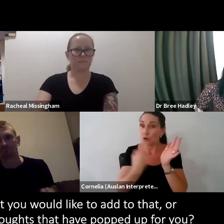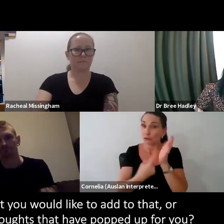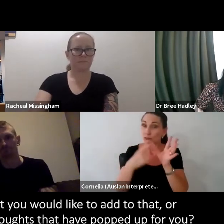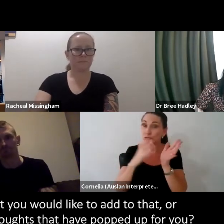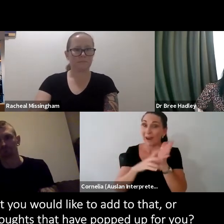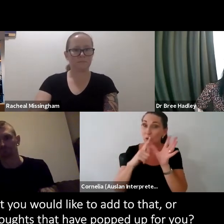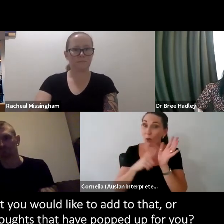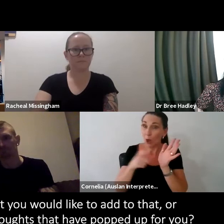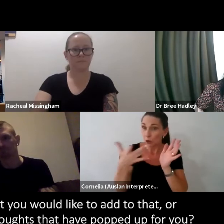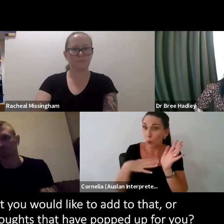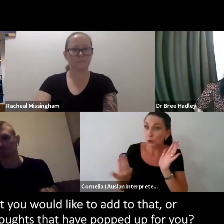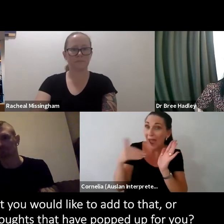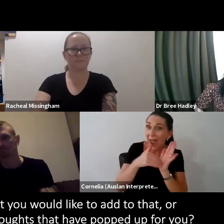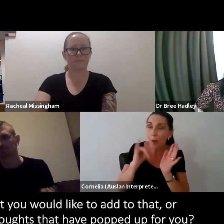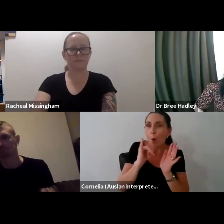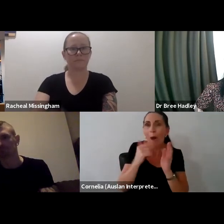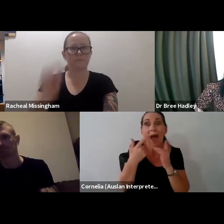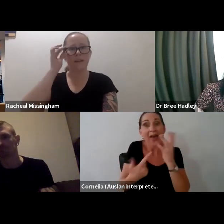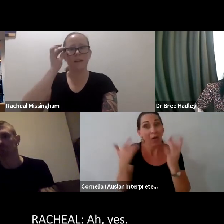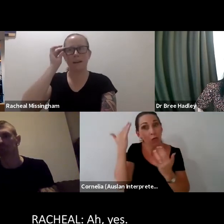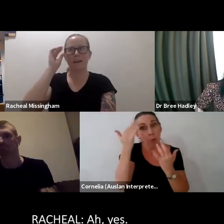to add to that or any thoughts that have popped up for you?